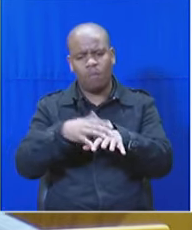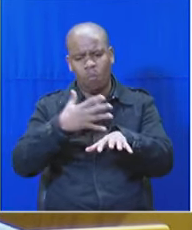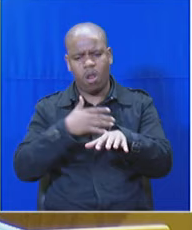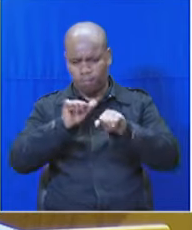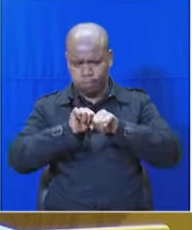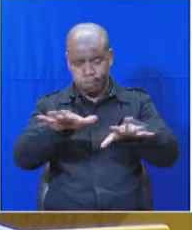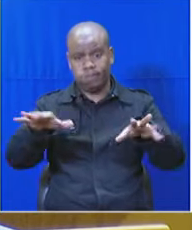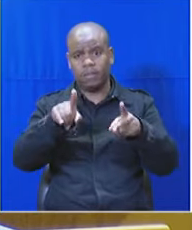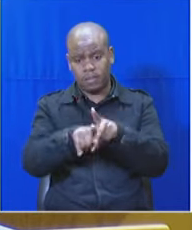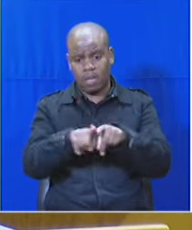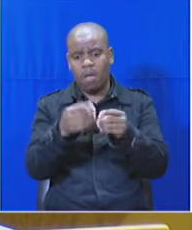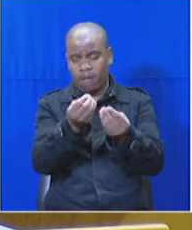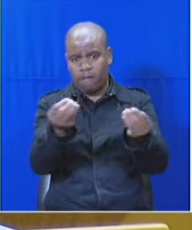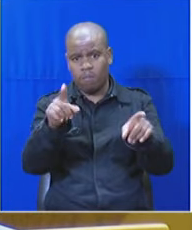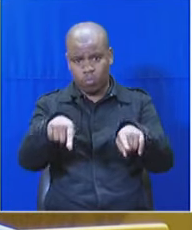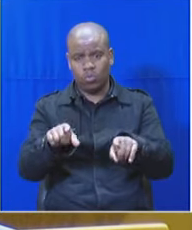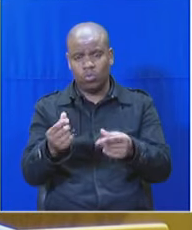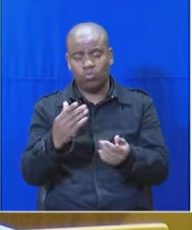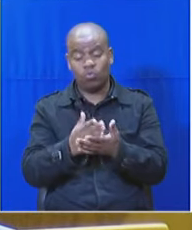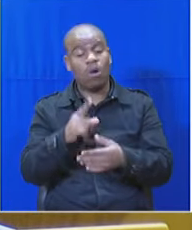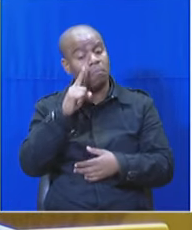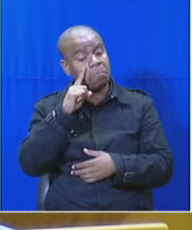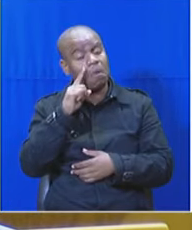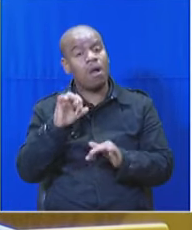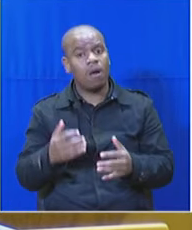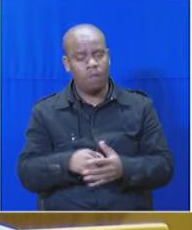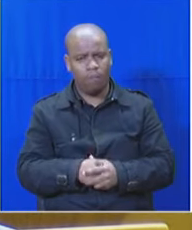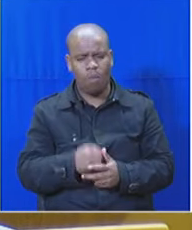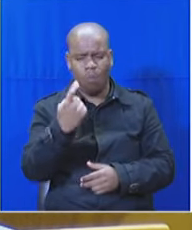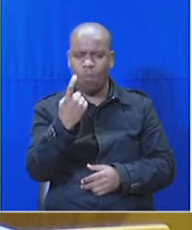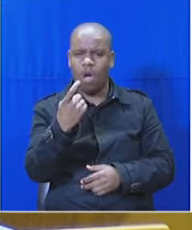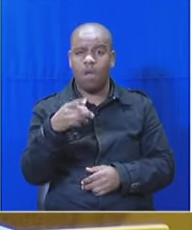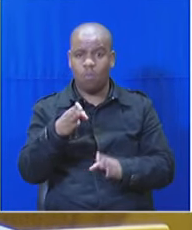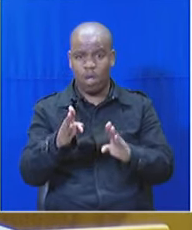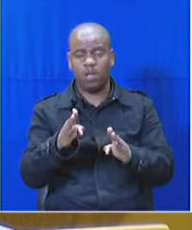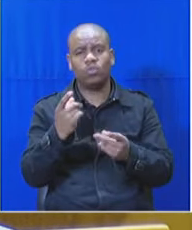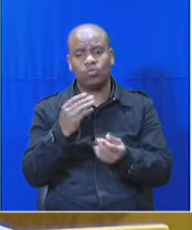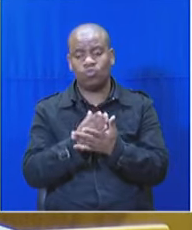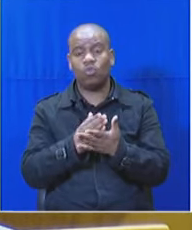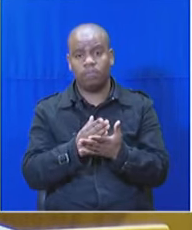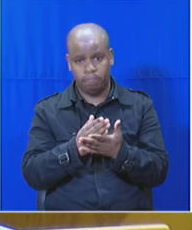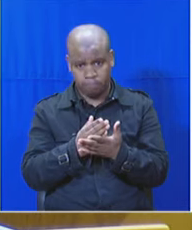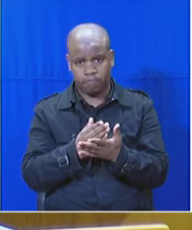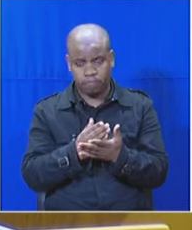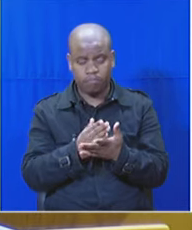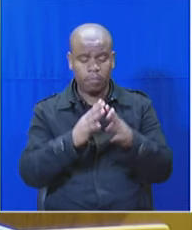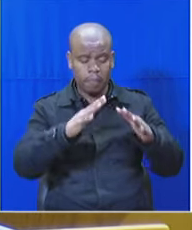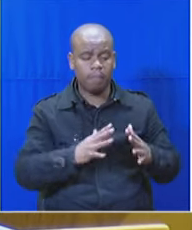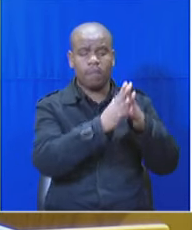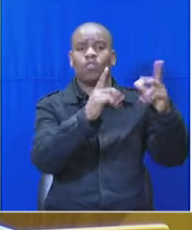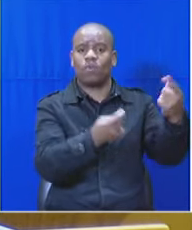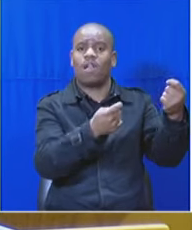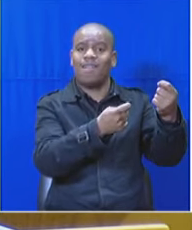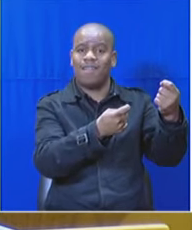production. This can be seen as one of the ways to contribute to the development of an inclusive rural